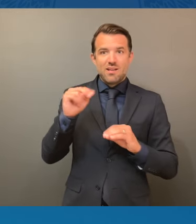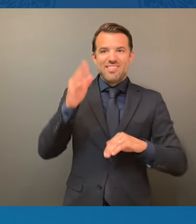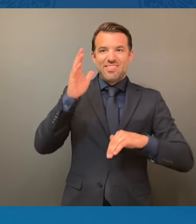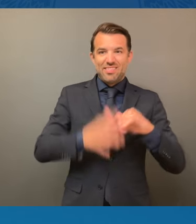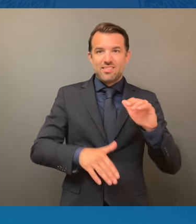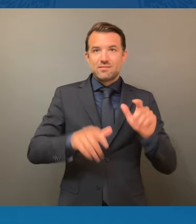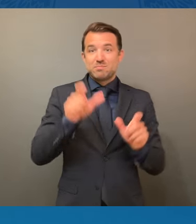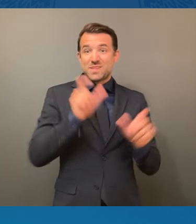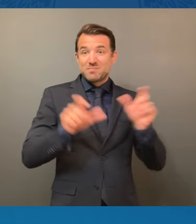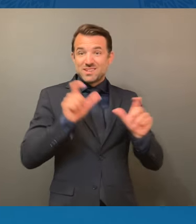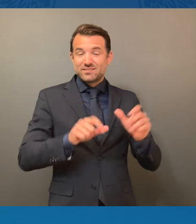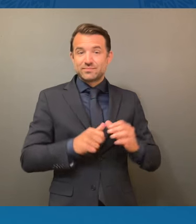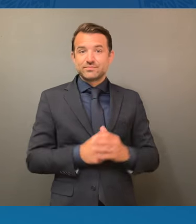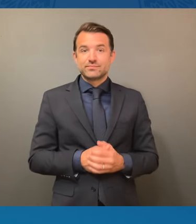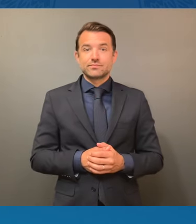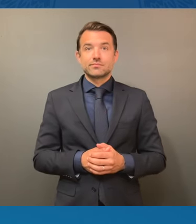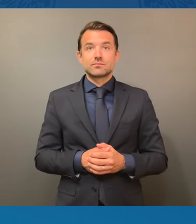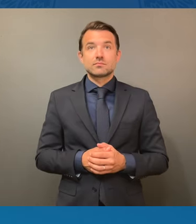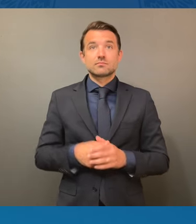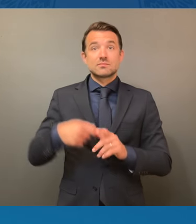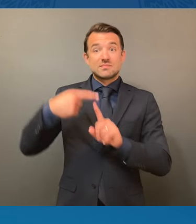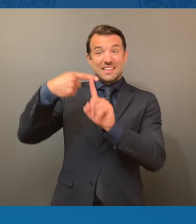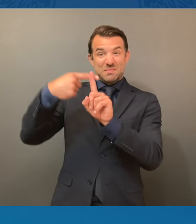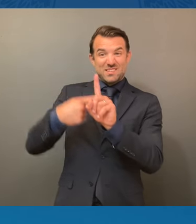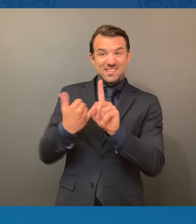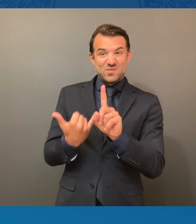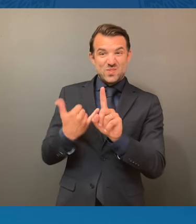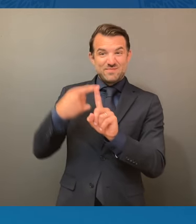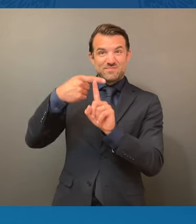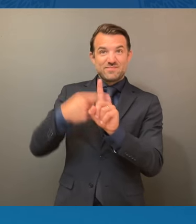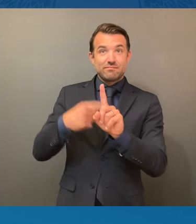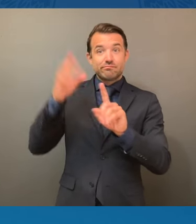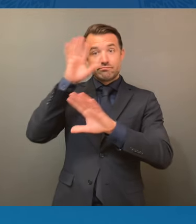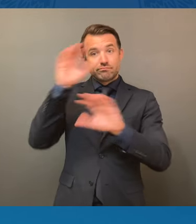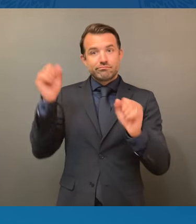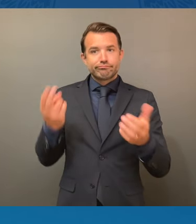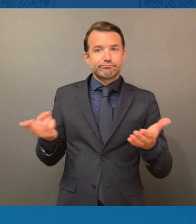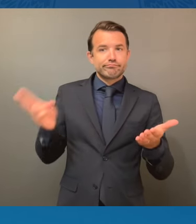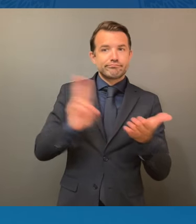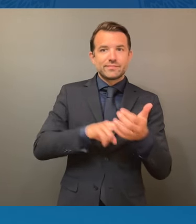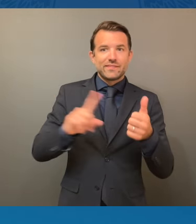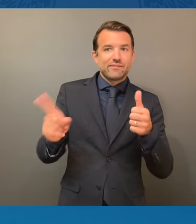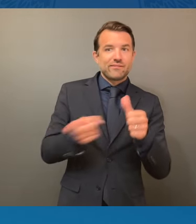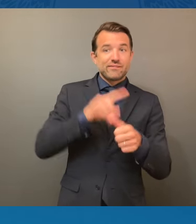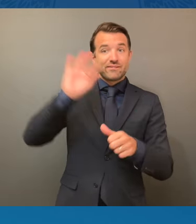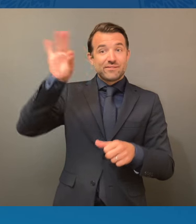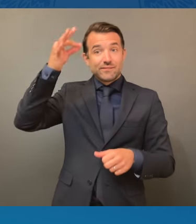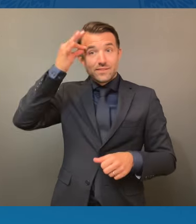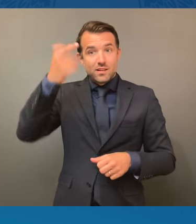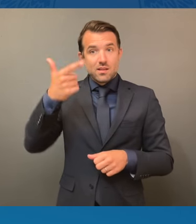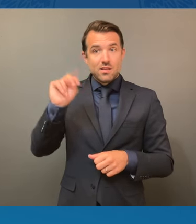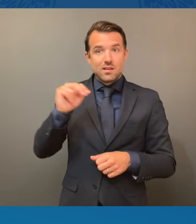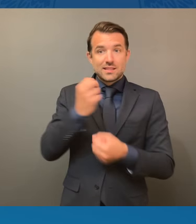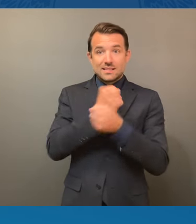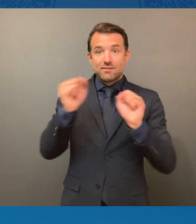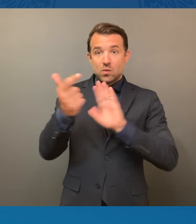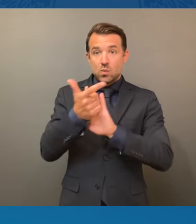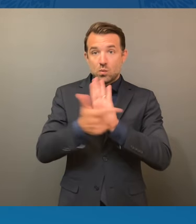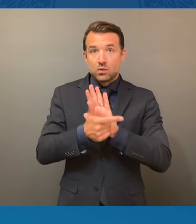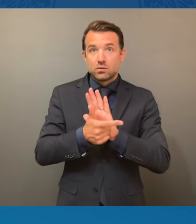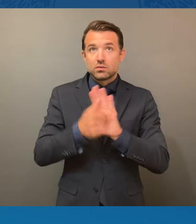So earlier this month, the president signed the first federal gun safety law in nearly 30 years, and it was an important